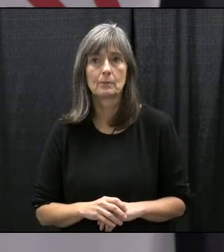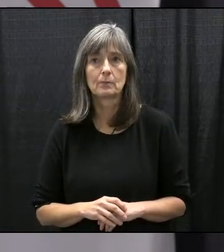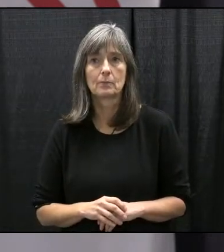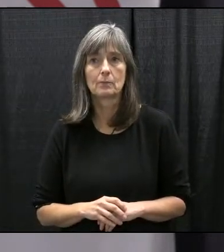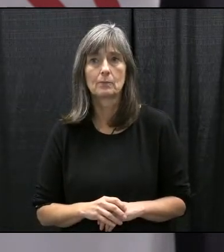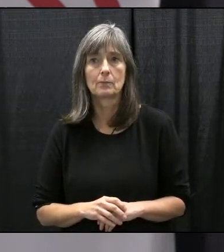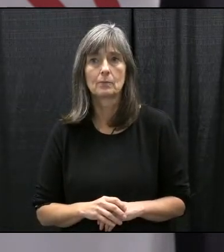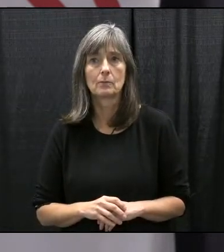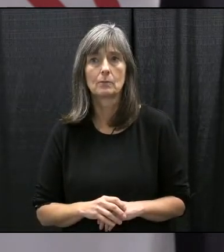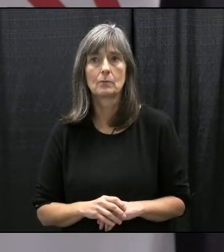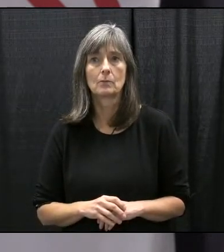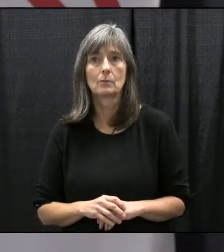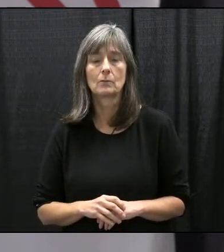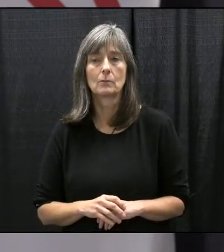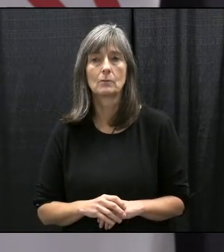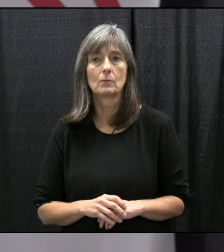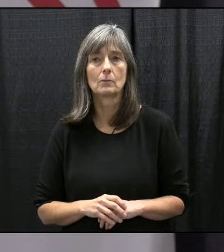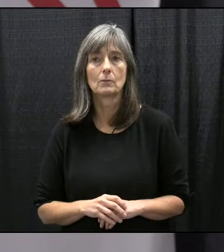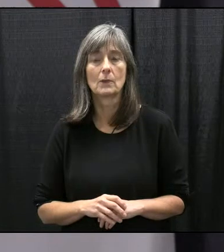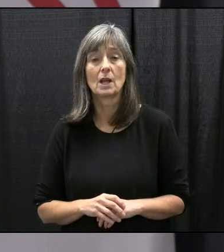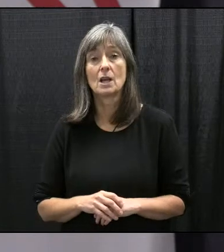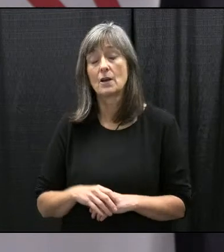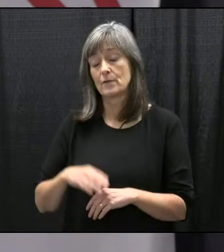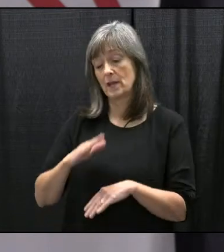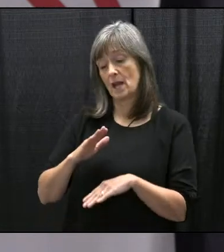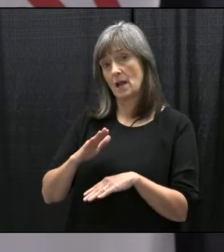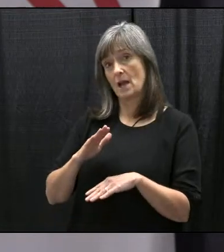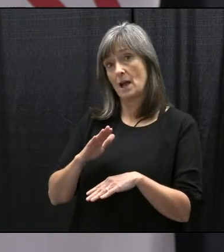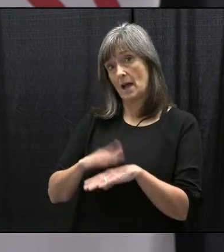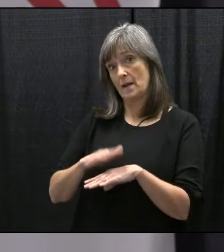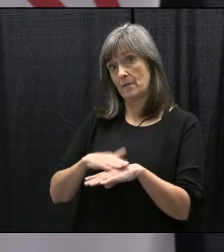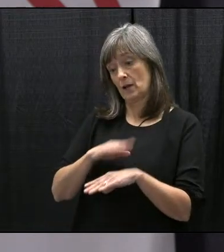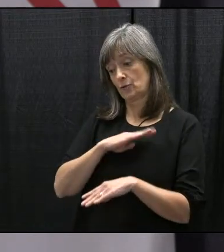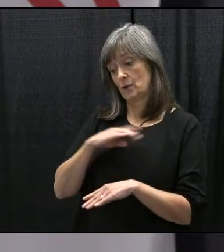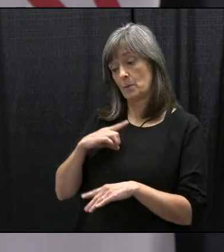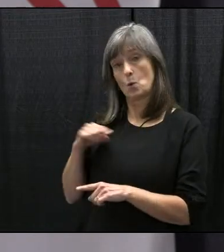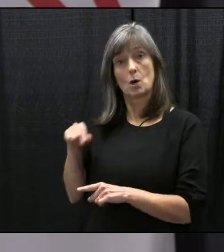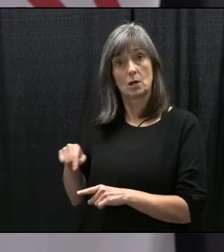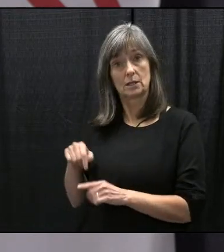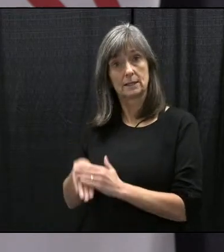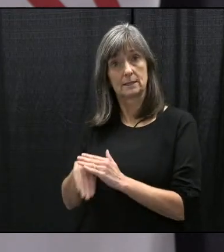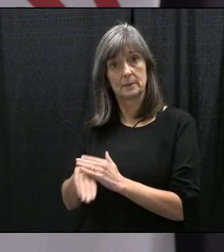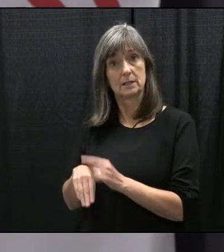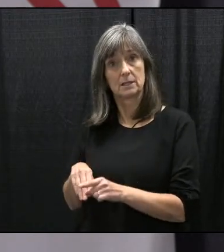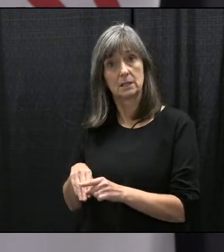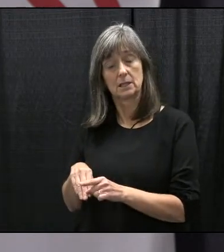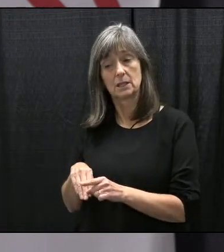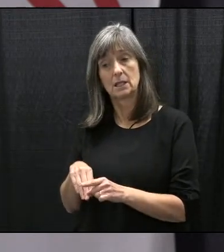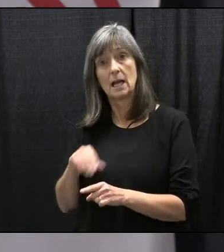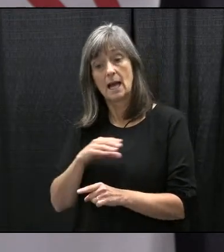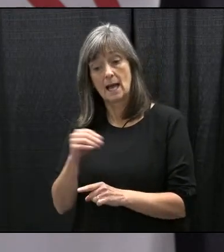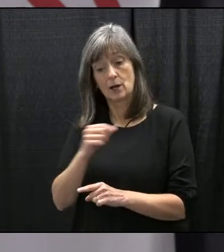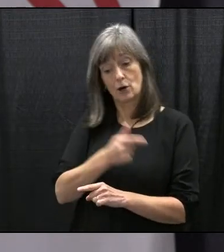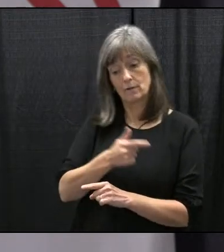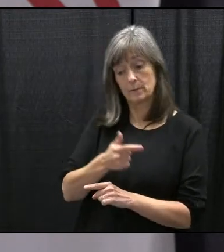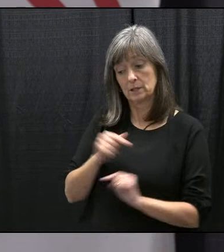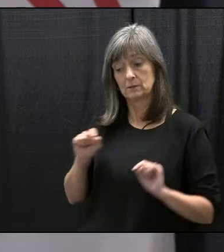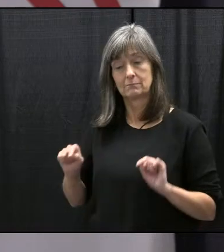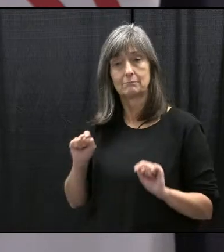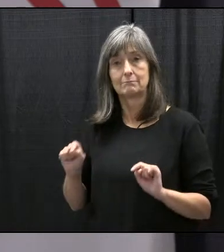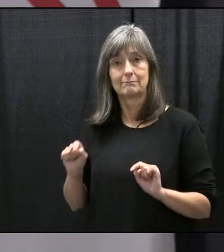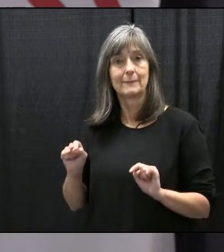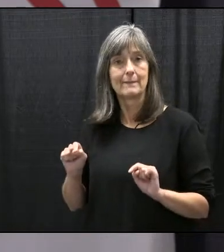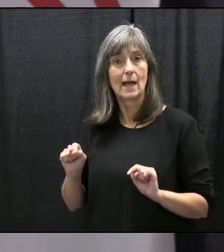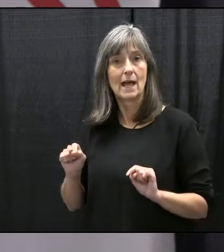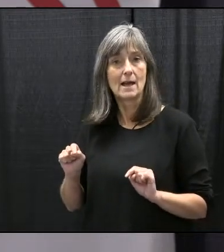to the Accessibility Advisory Board and to government to get these standards up and